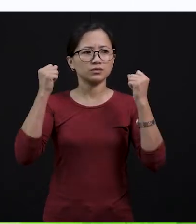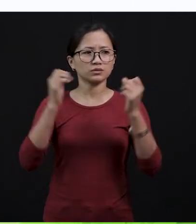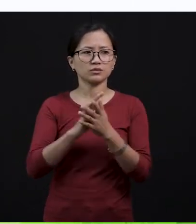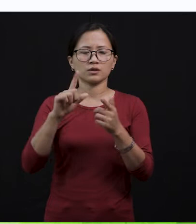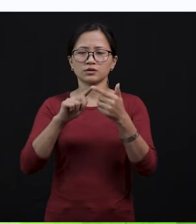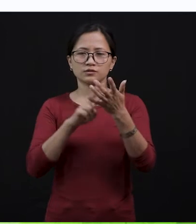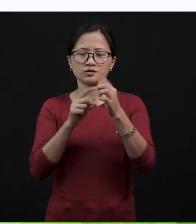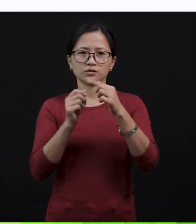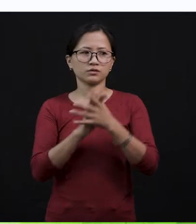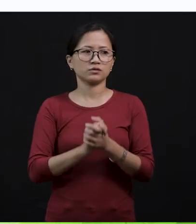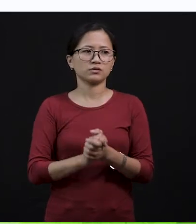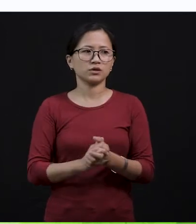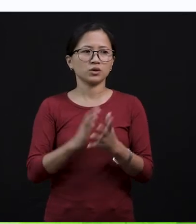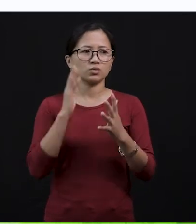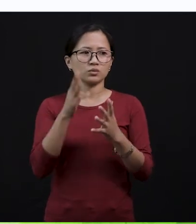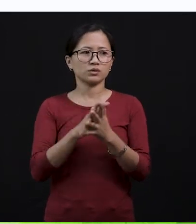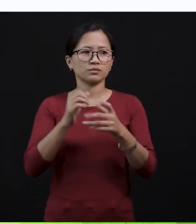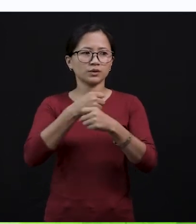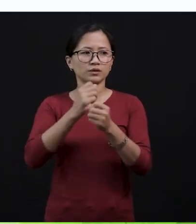would make a fakir stare.